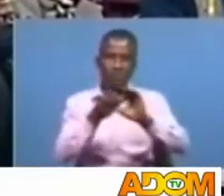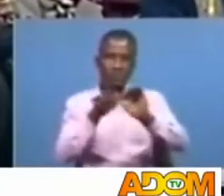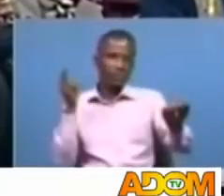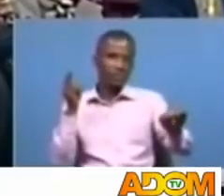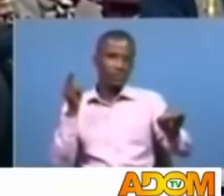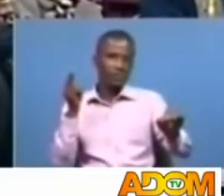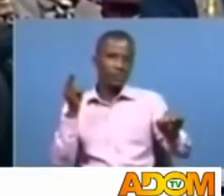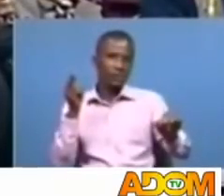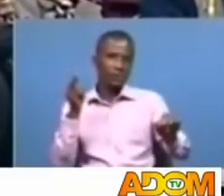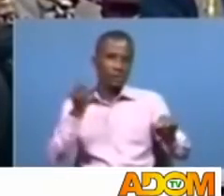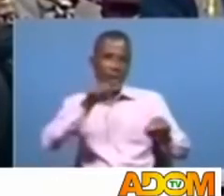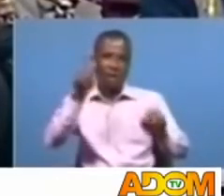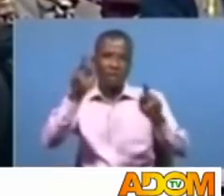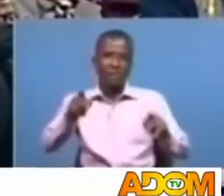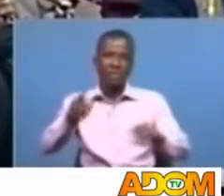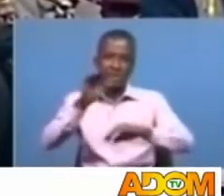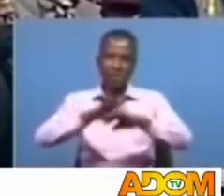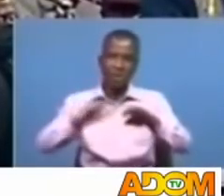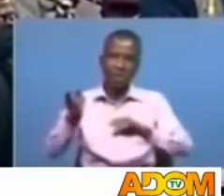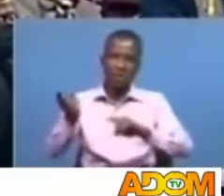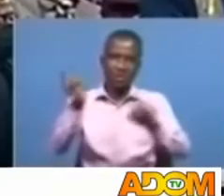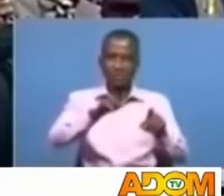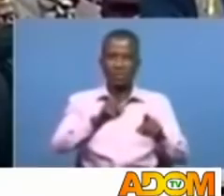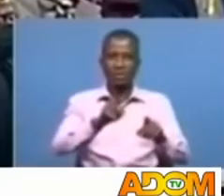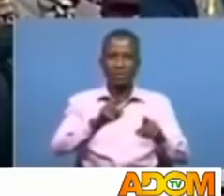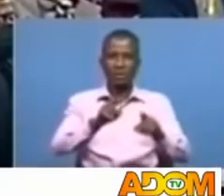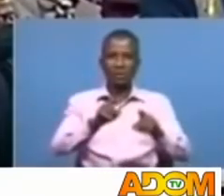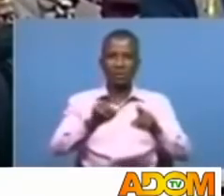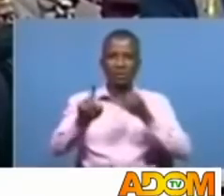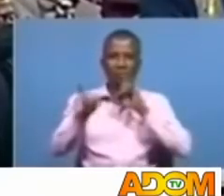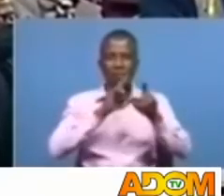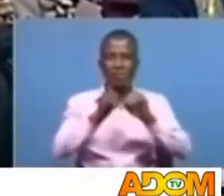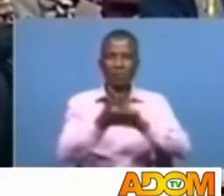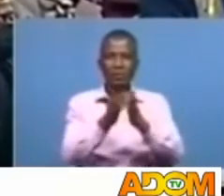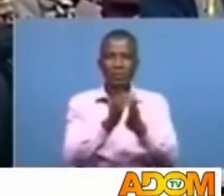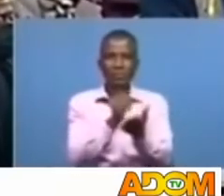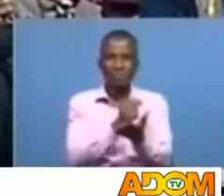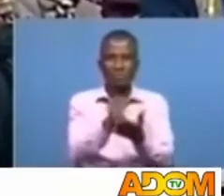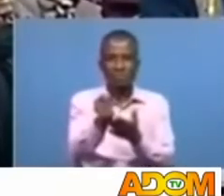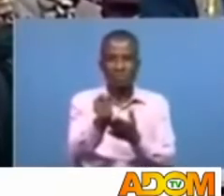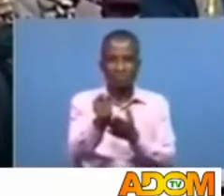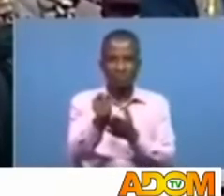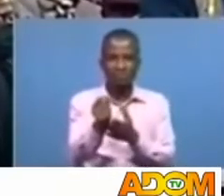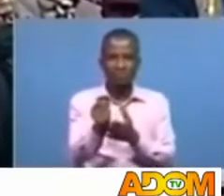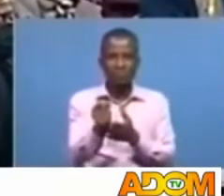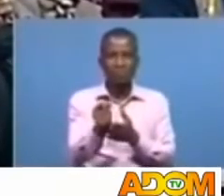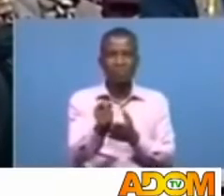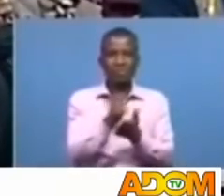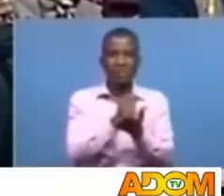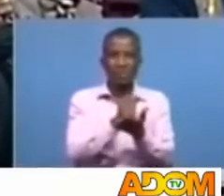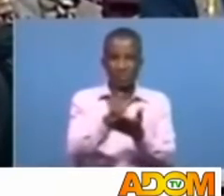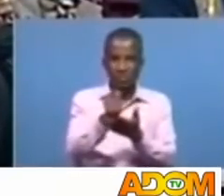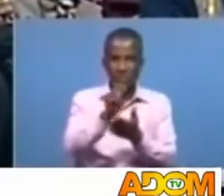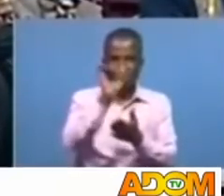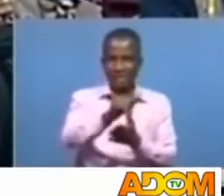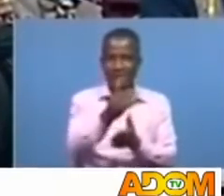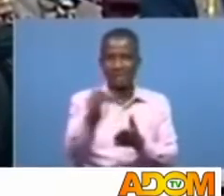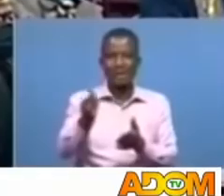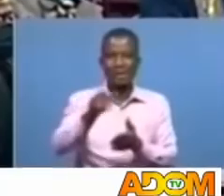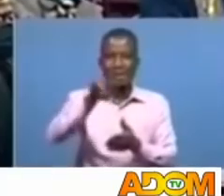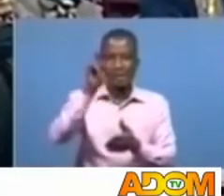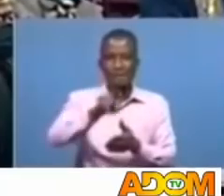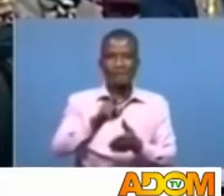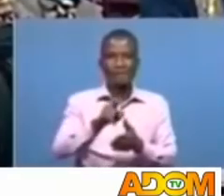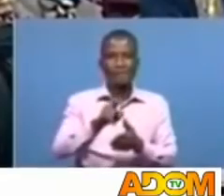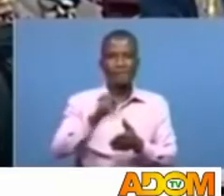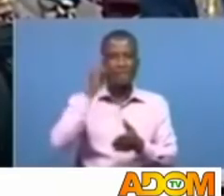permitted another person to believe a thing to be true and to act upon such belief, the truth of that thing shall be